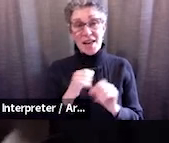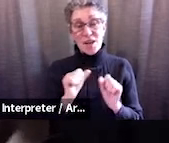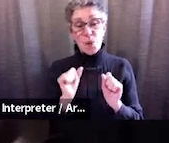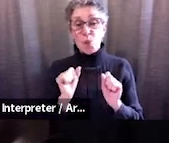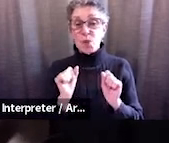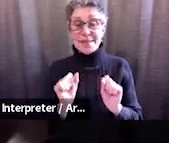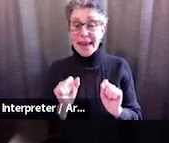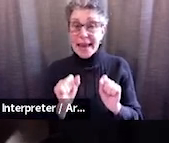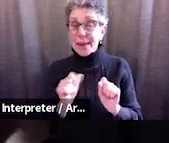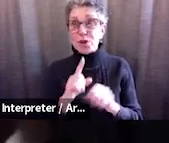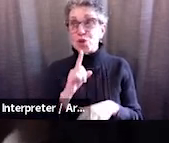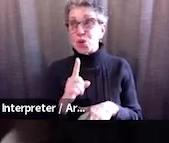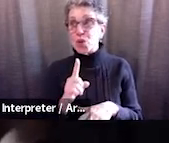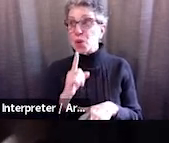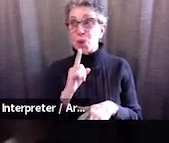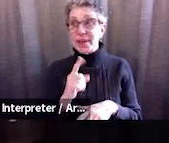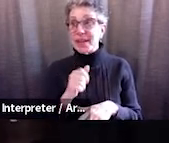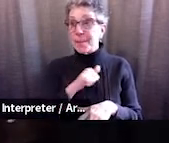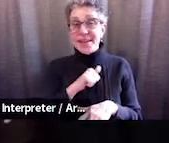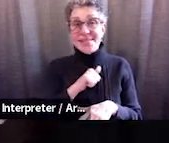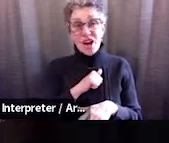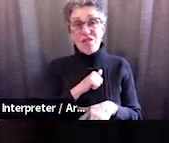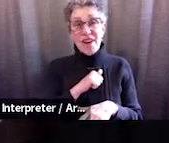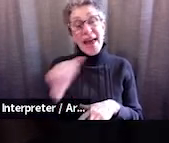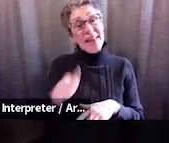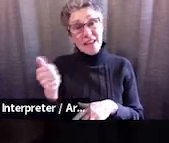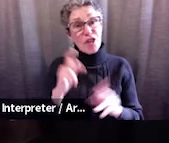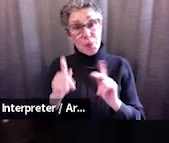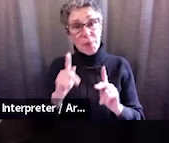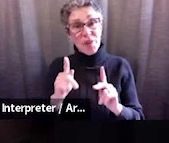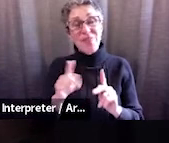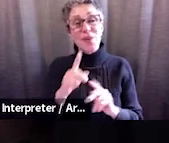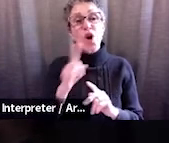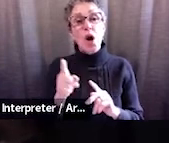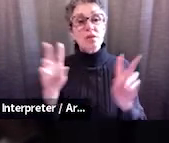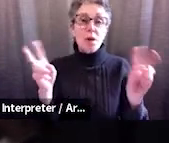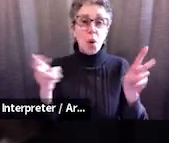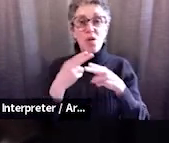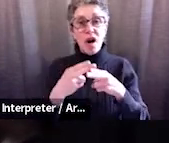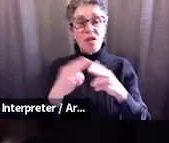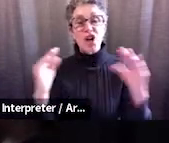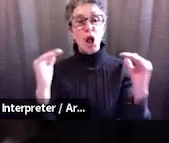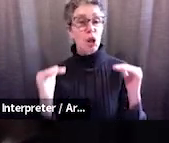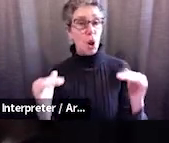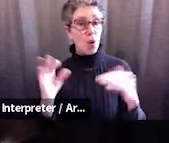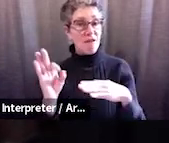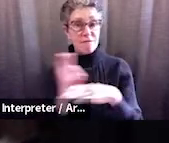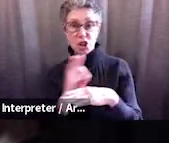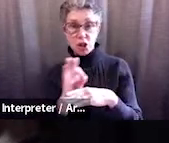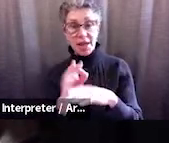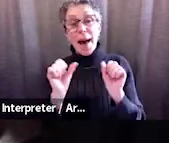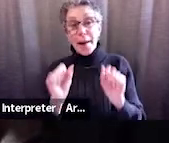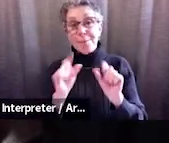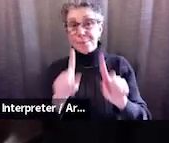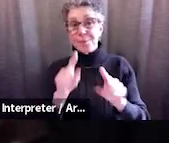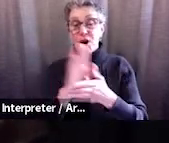lower functioning even the opportunity to go to college, to go to a university or wherever. More